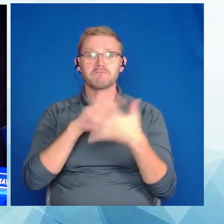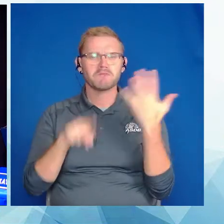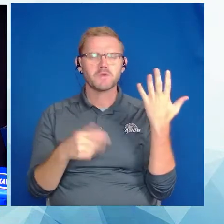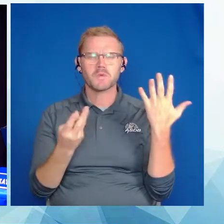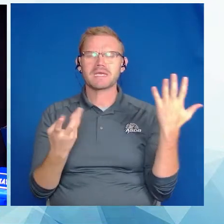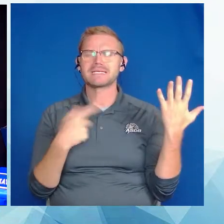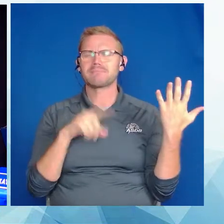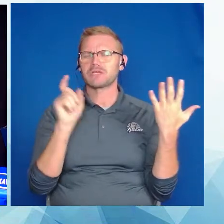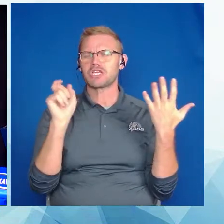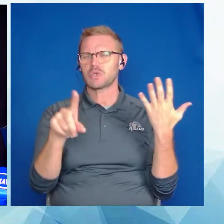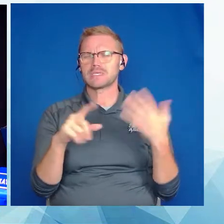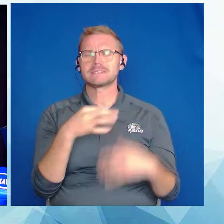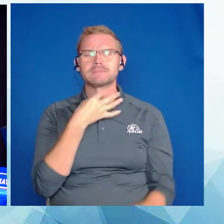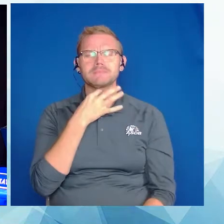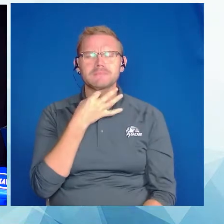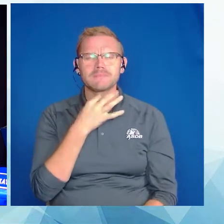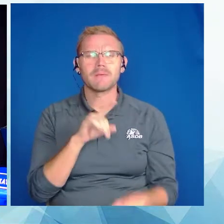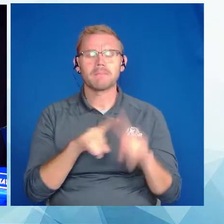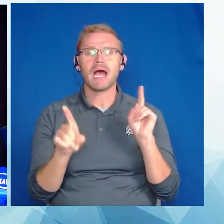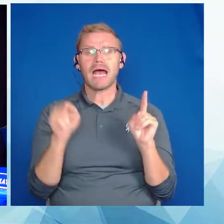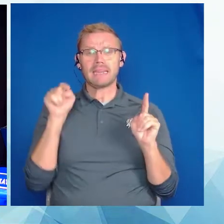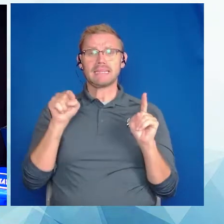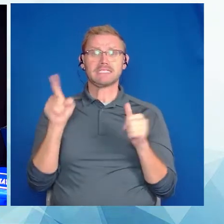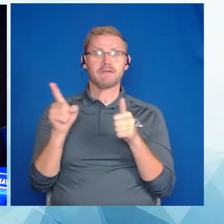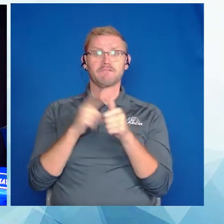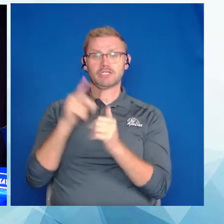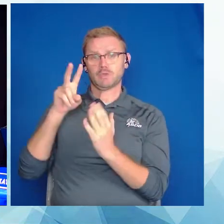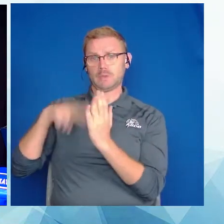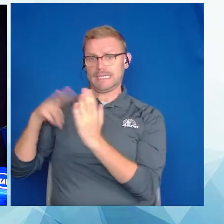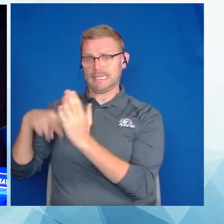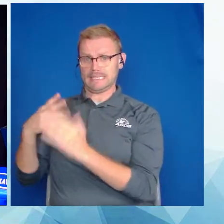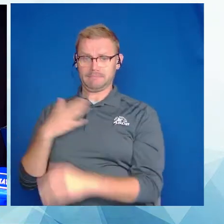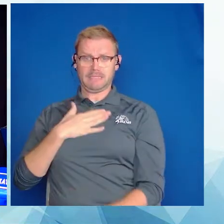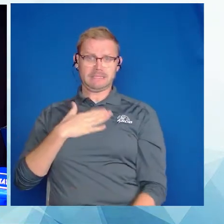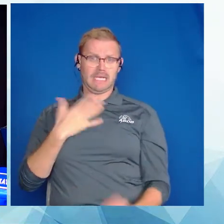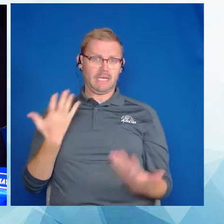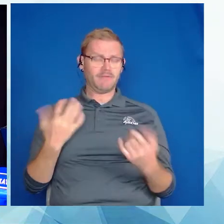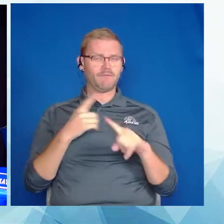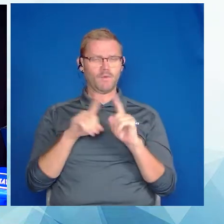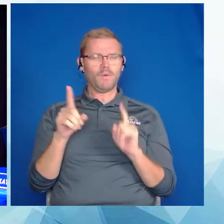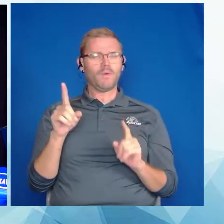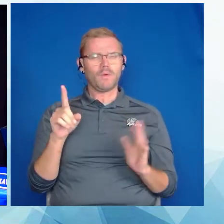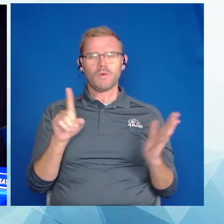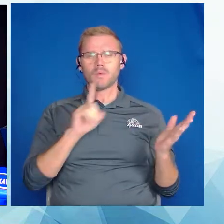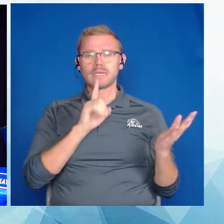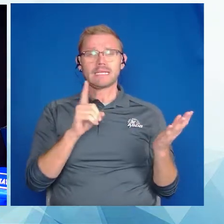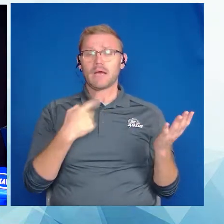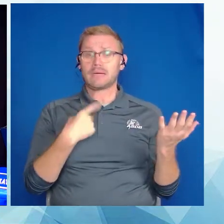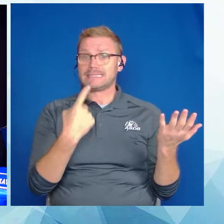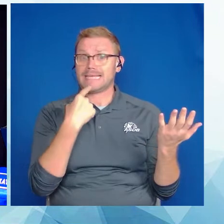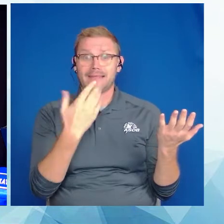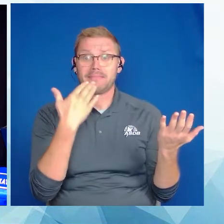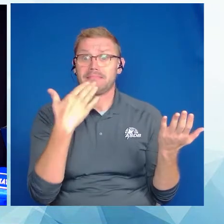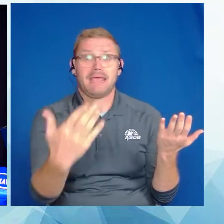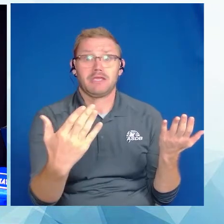that I'm curious about, but I think since this is a first read for us, I would just like to say thank you to the people that were